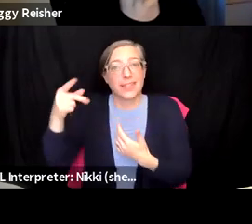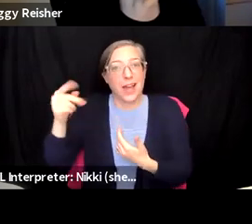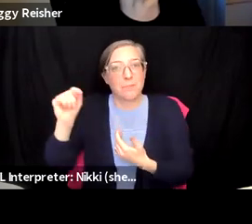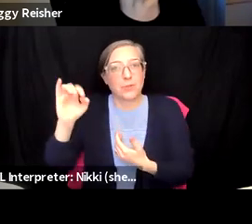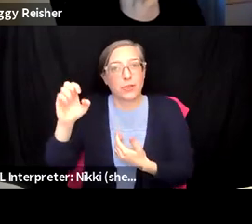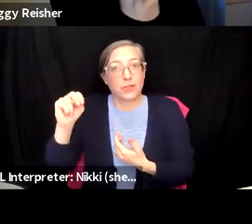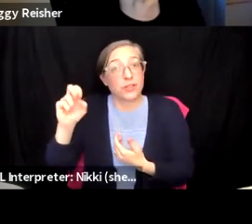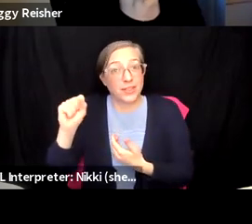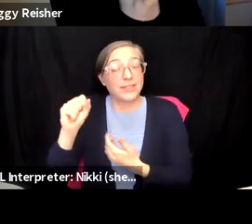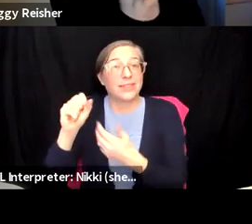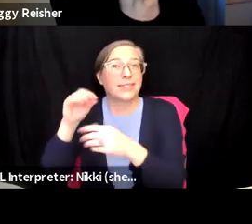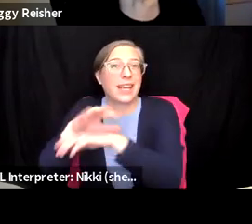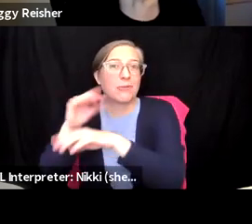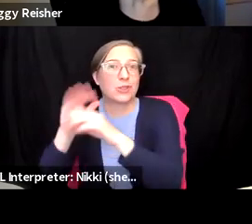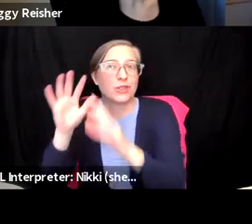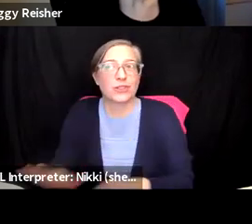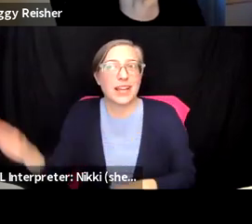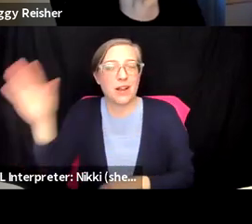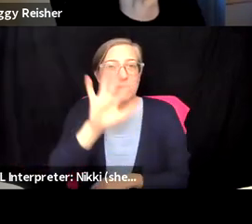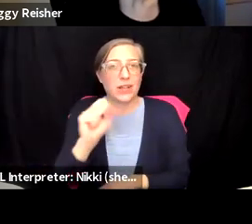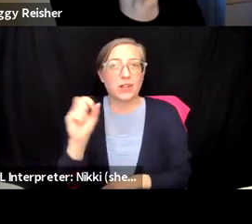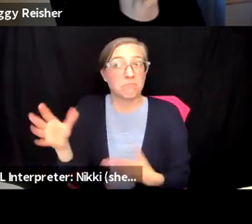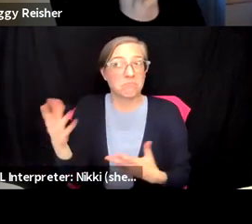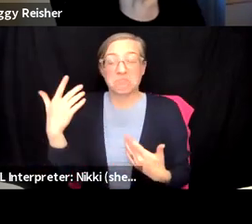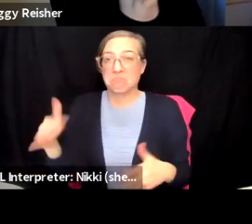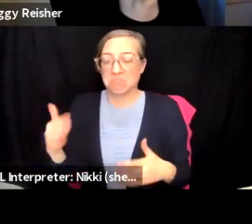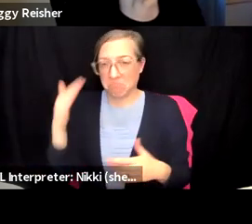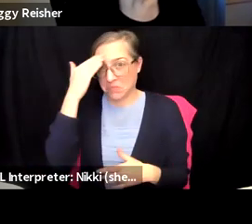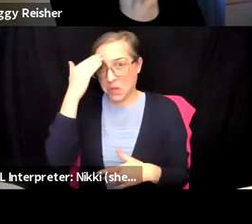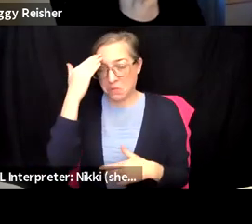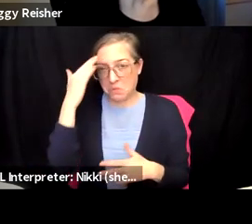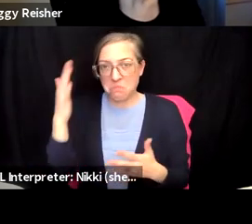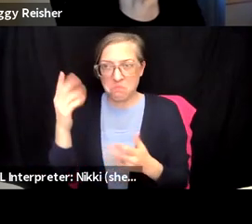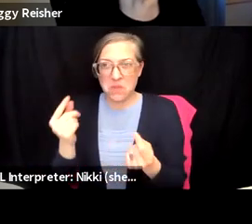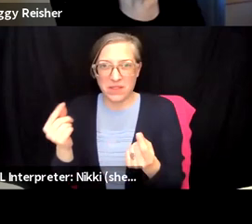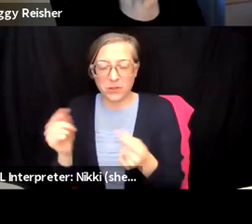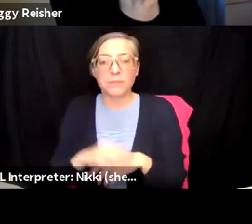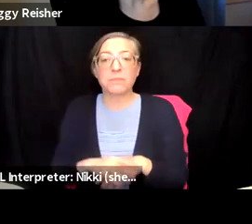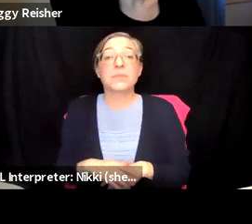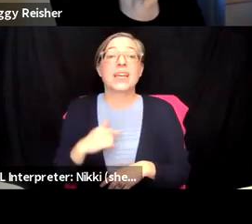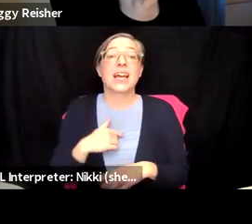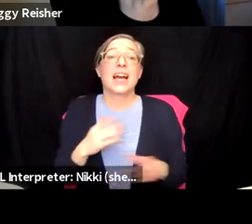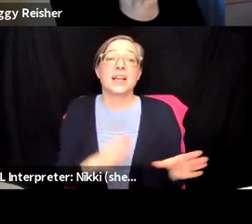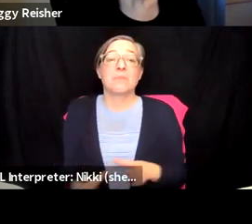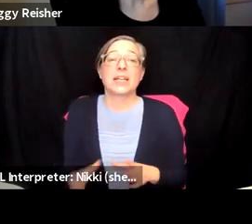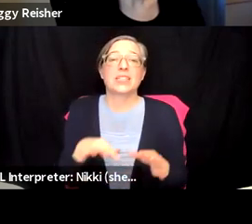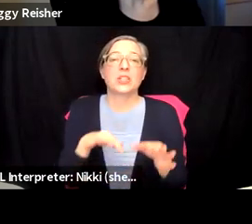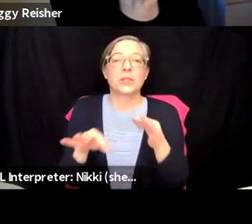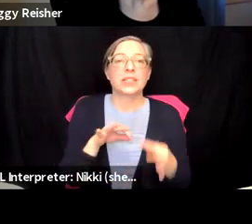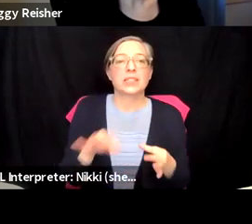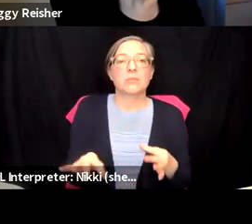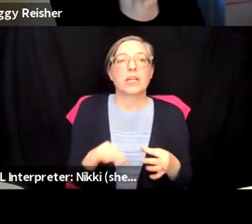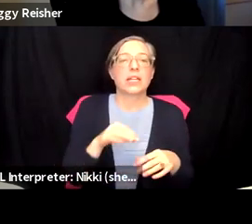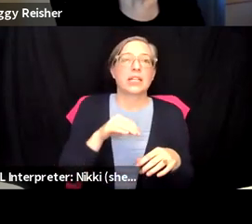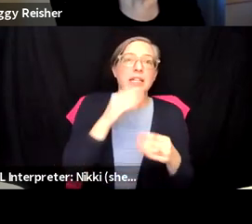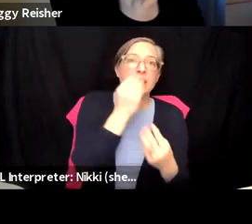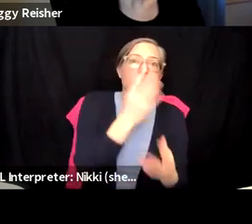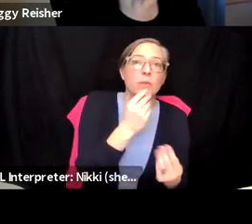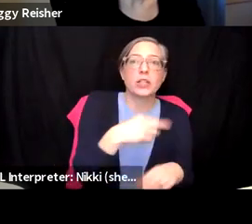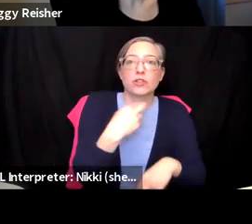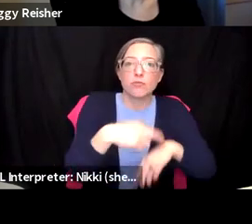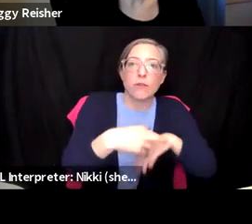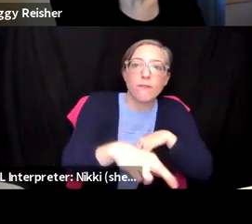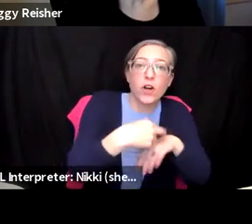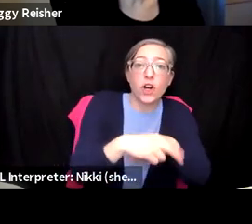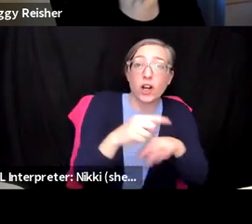also. I was going to explain some more of like the information and referral and the options counseling, but Mary, that was